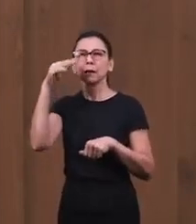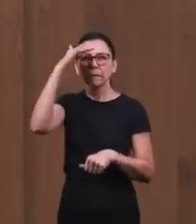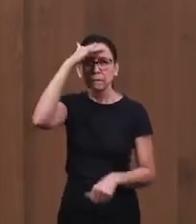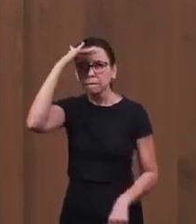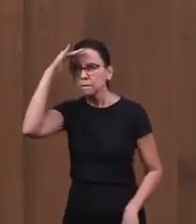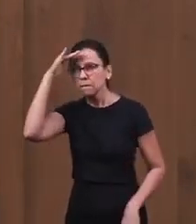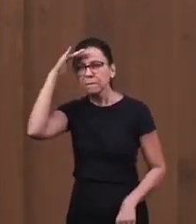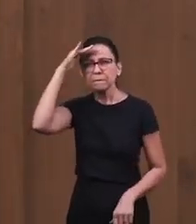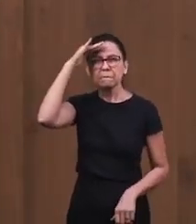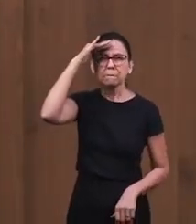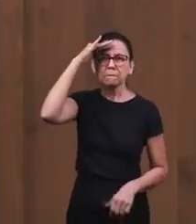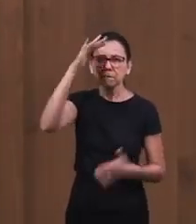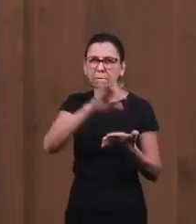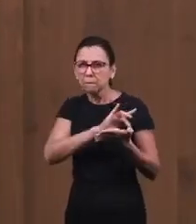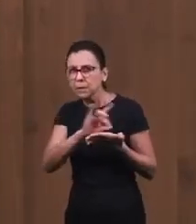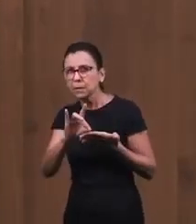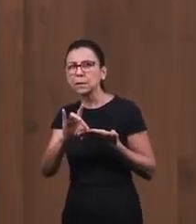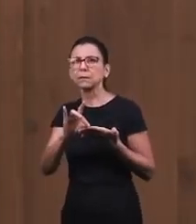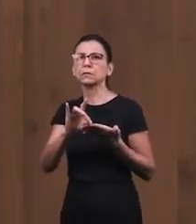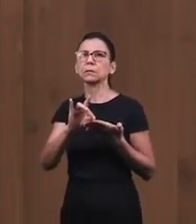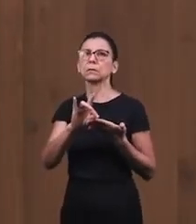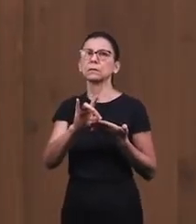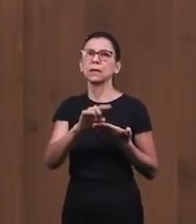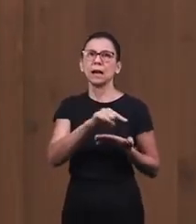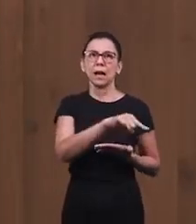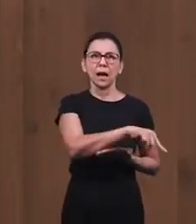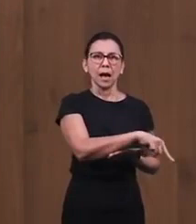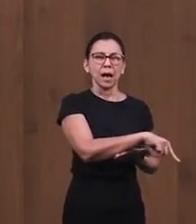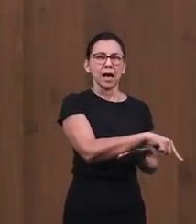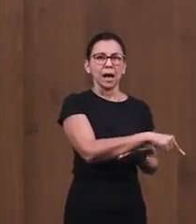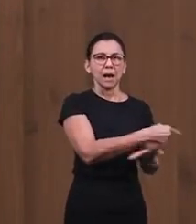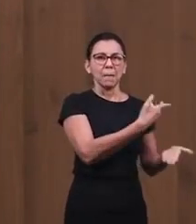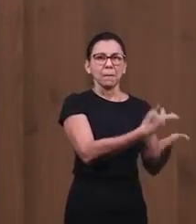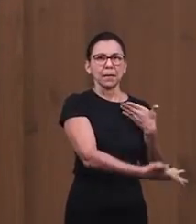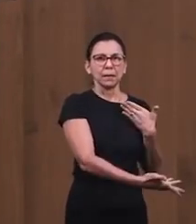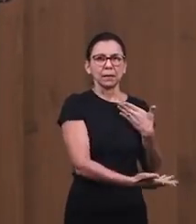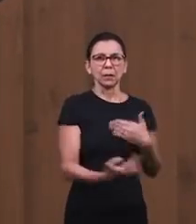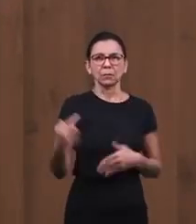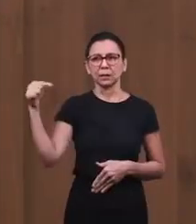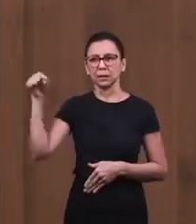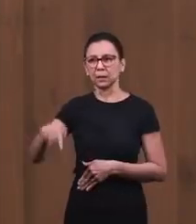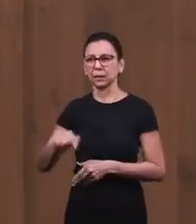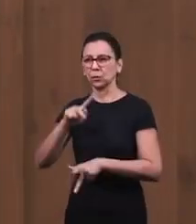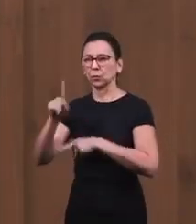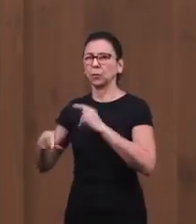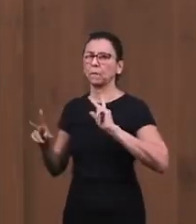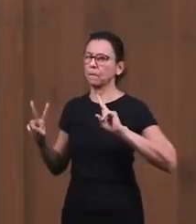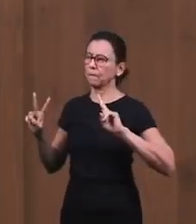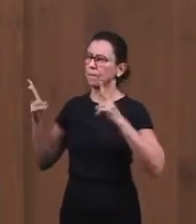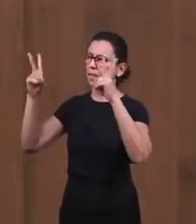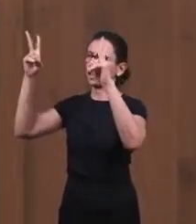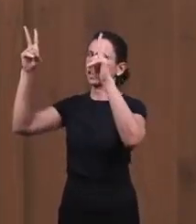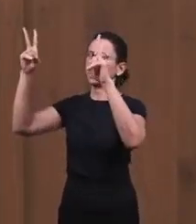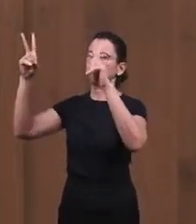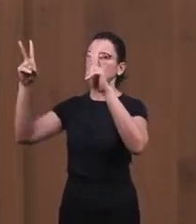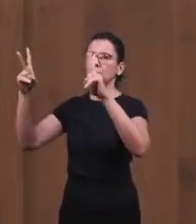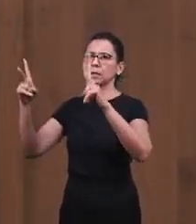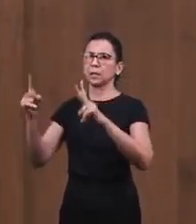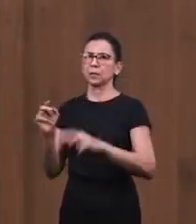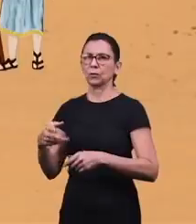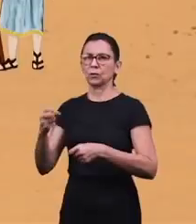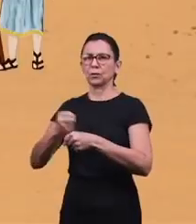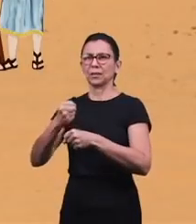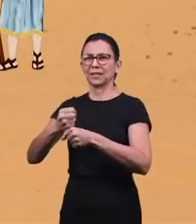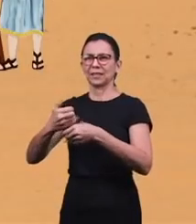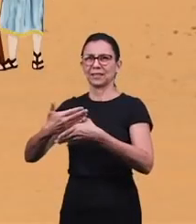And that was that. Done was the war that they wanted to come against Israel, and the people was victorious, and they